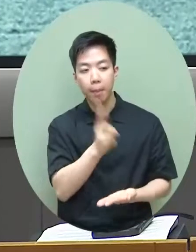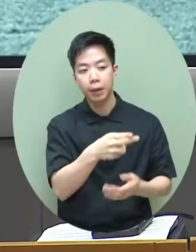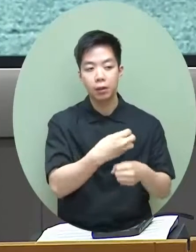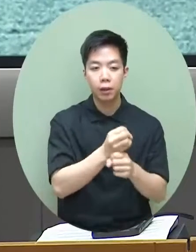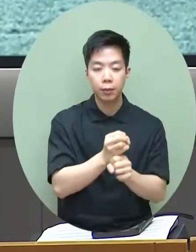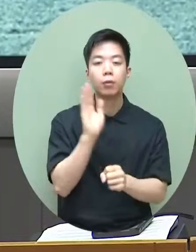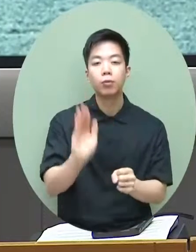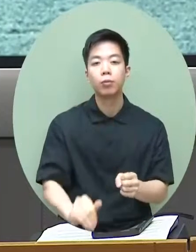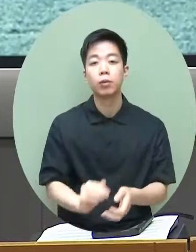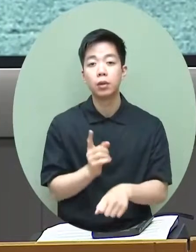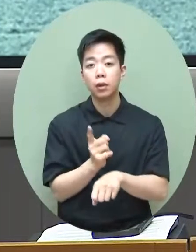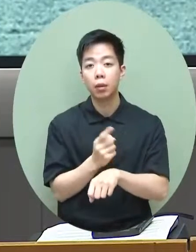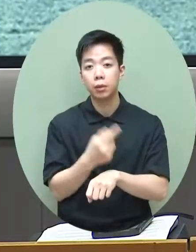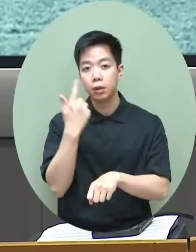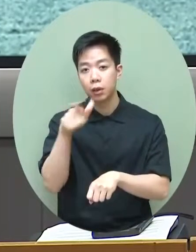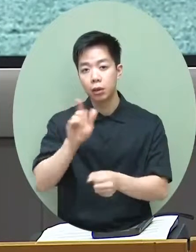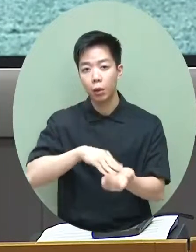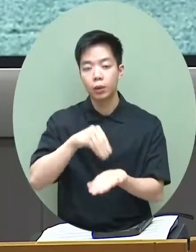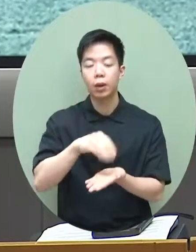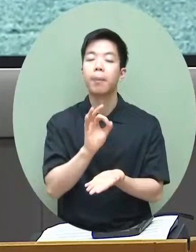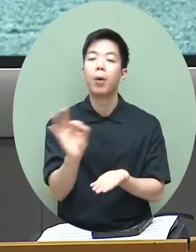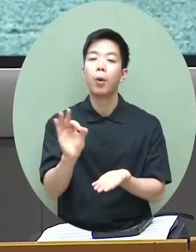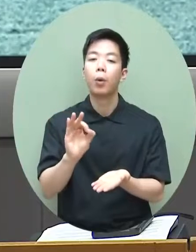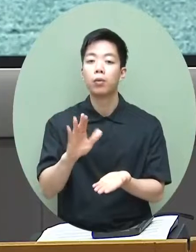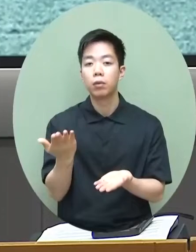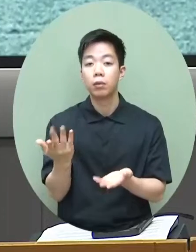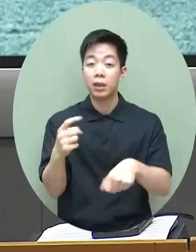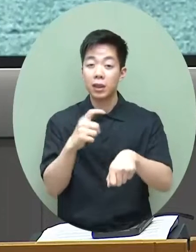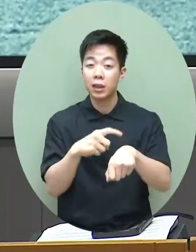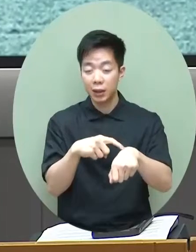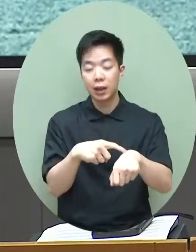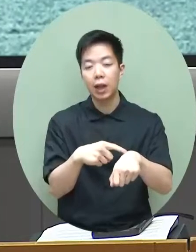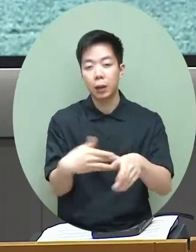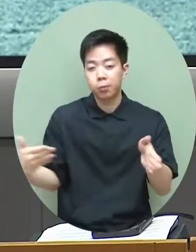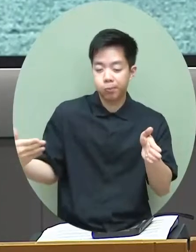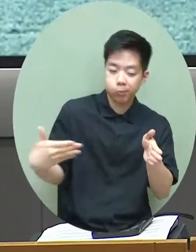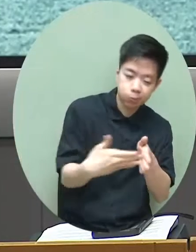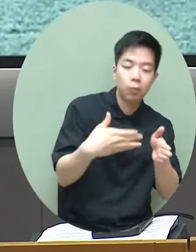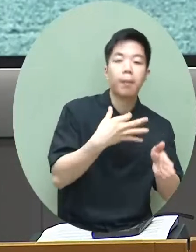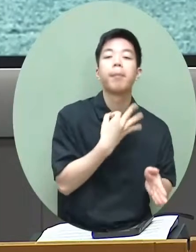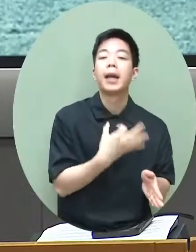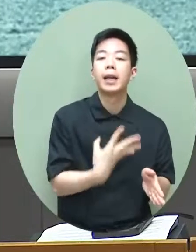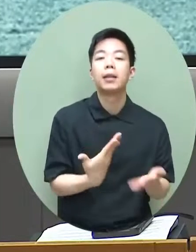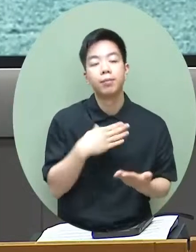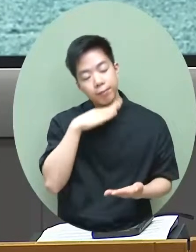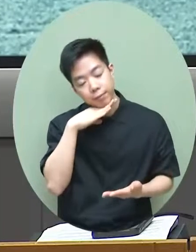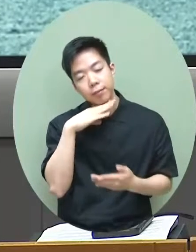needed. We haven't found any related cases yet, but we still need more time. What's your other question?